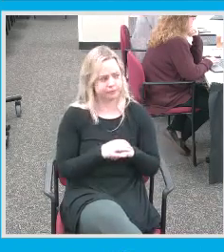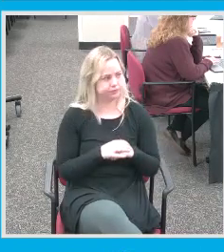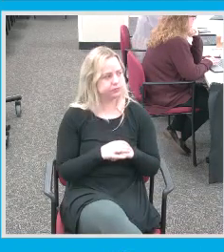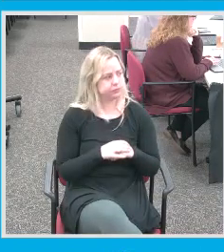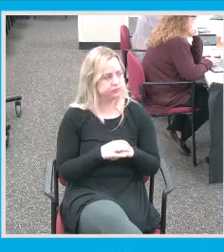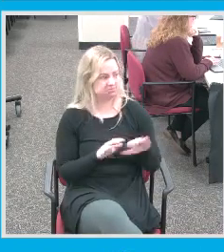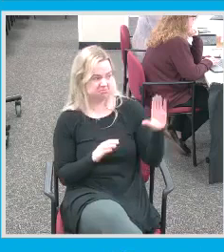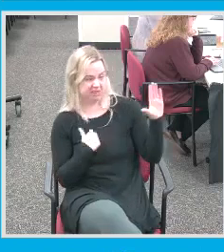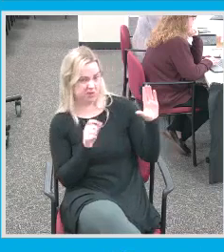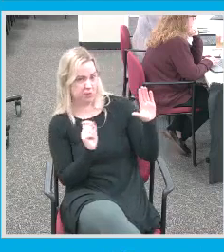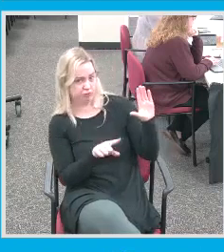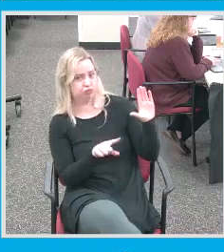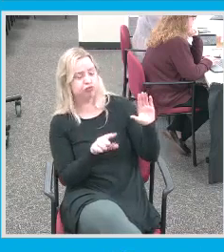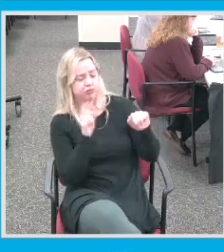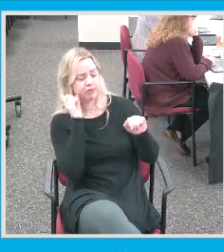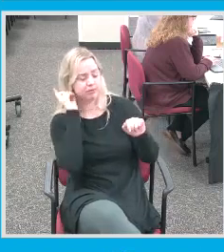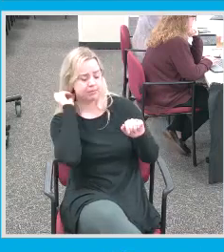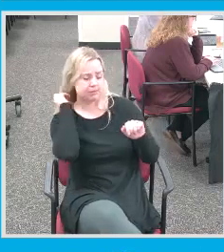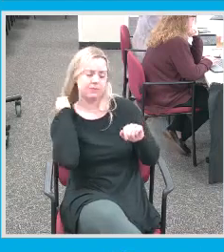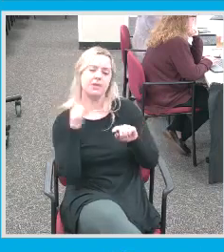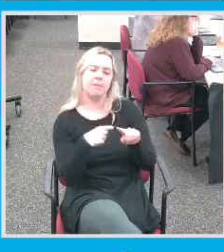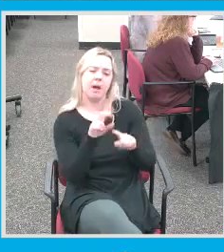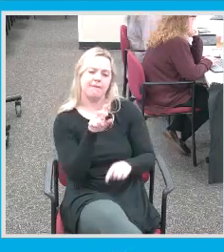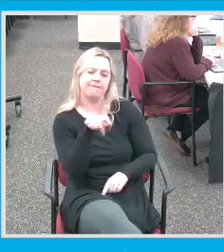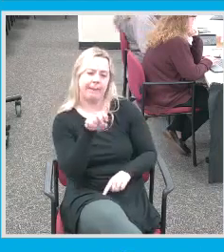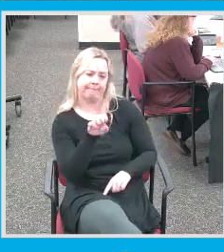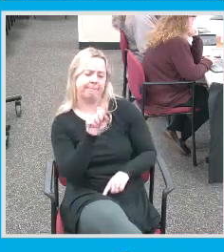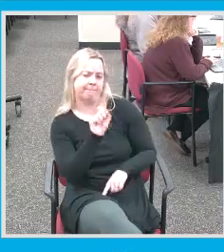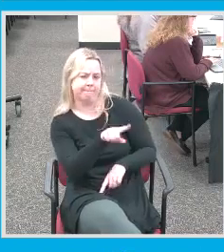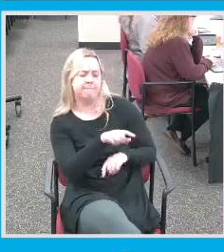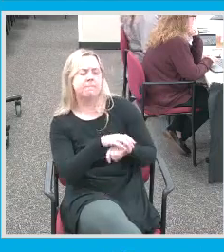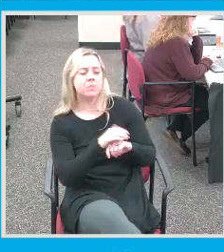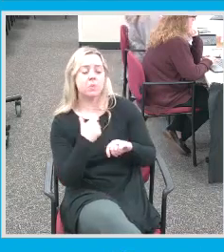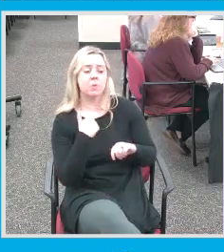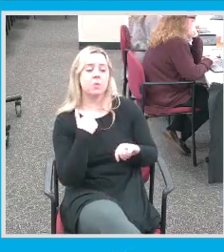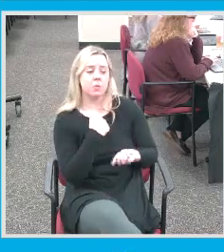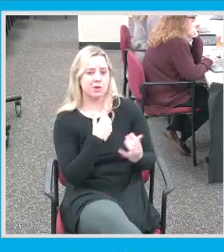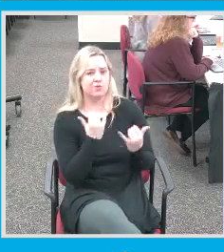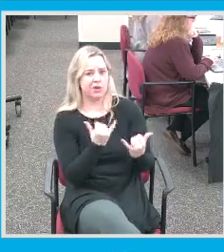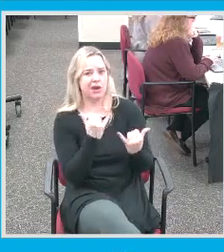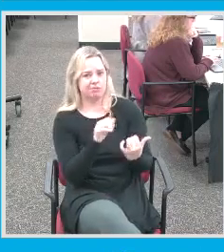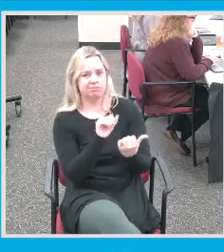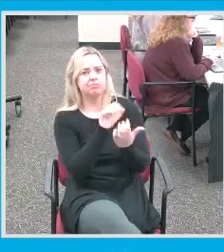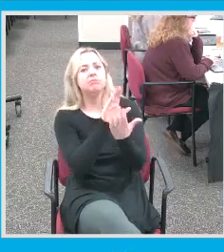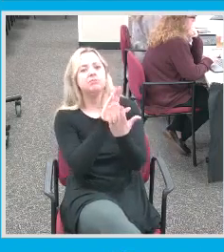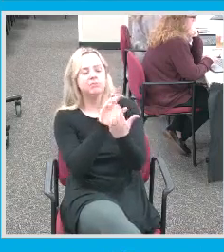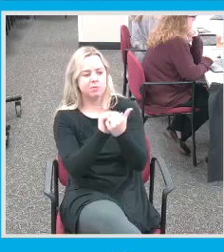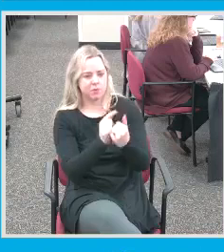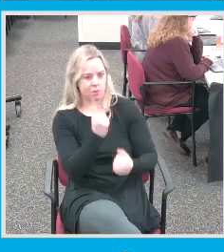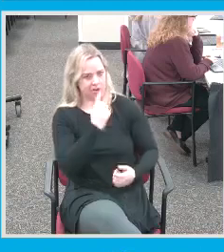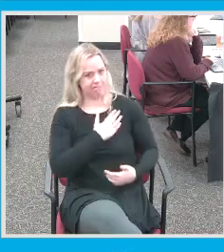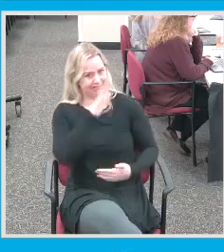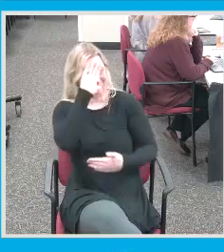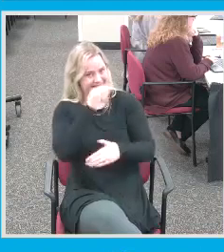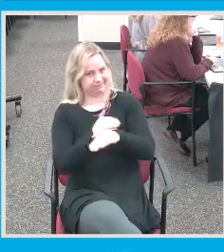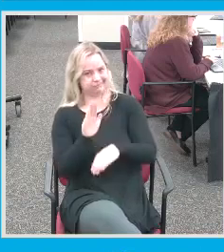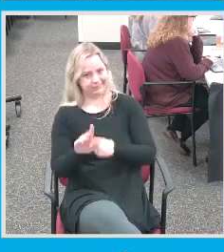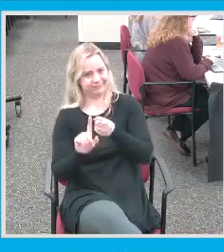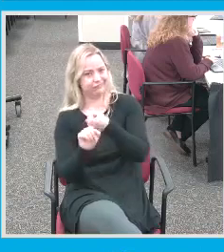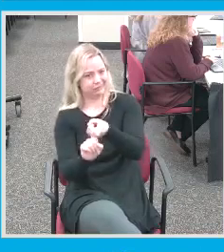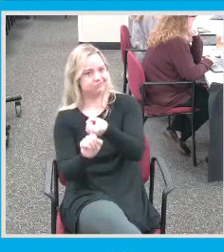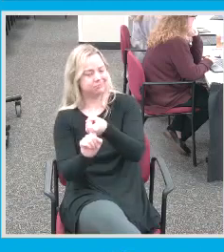I have a question actually Yeah. about vaping. We're actually dealing with this with one of my son's friends